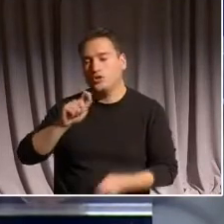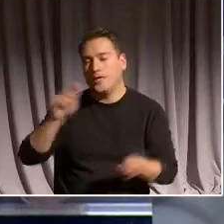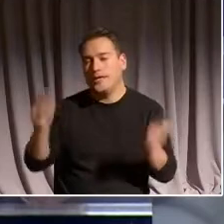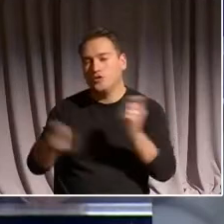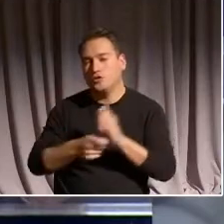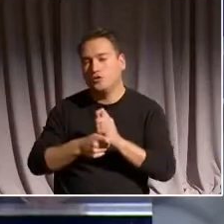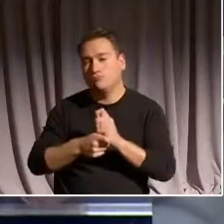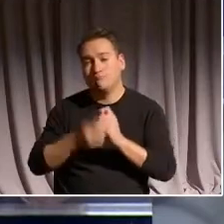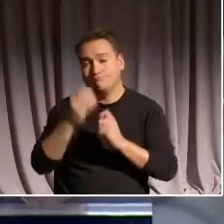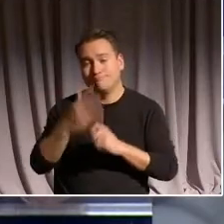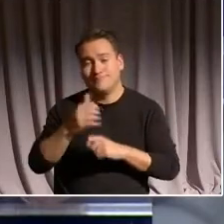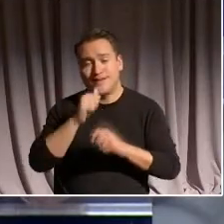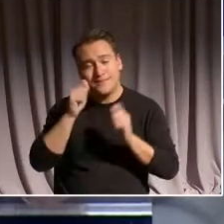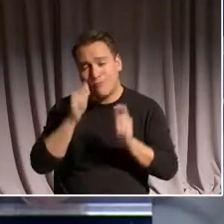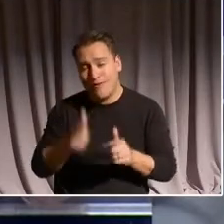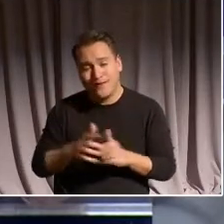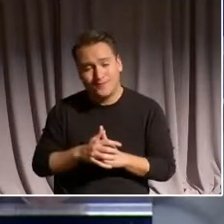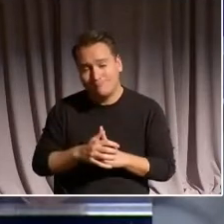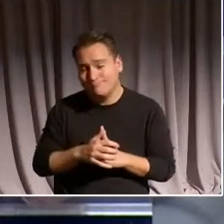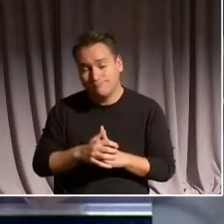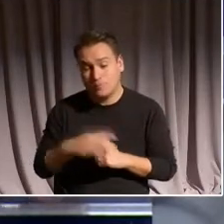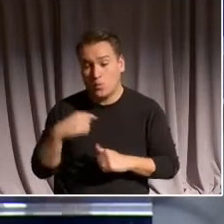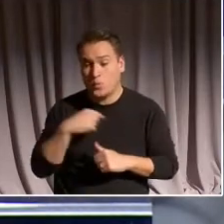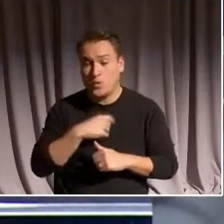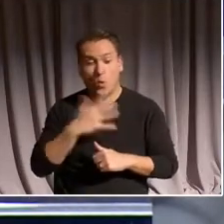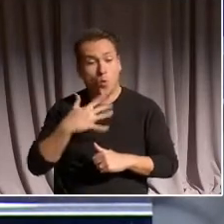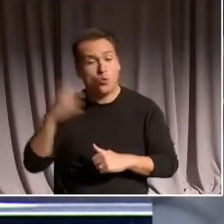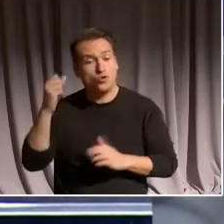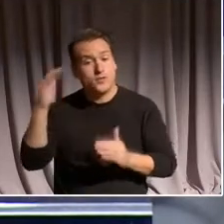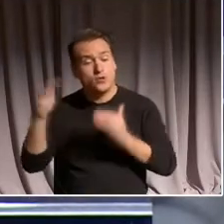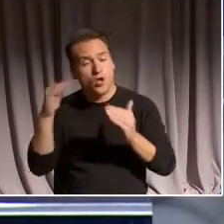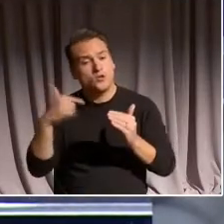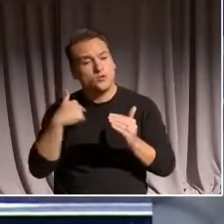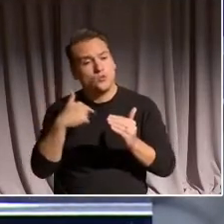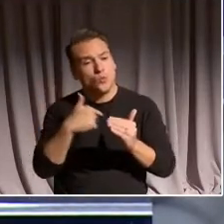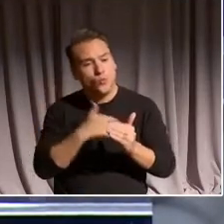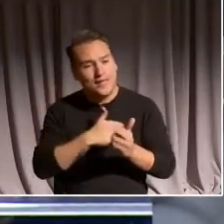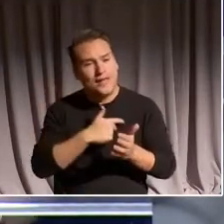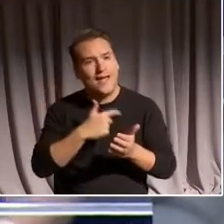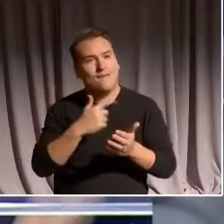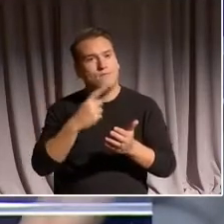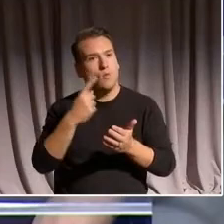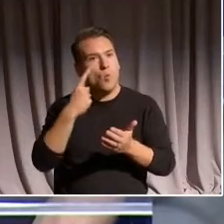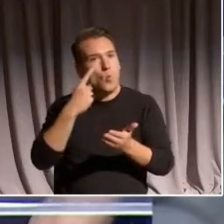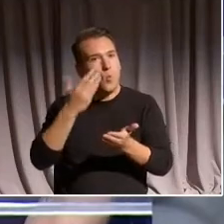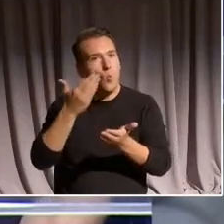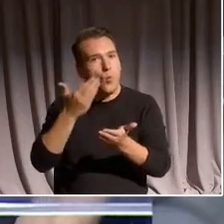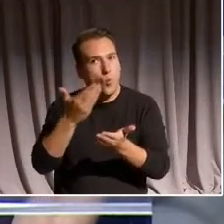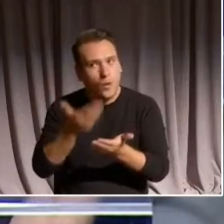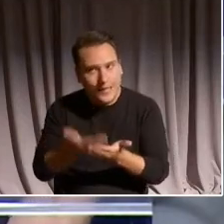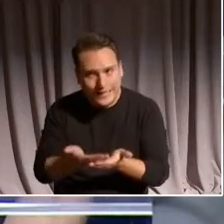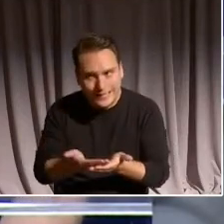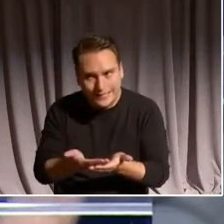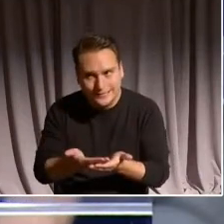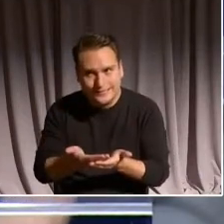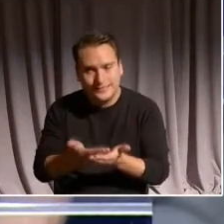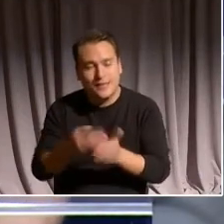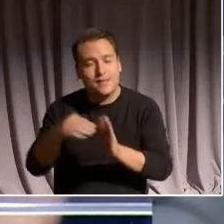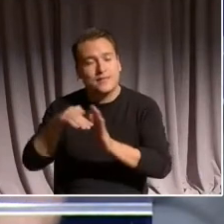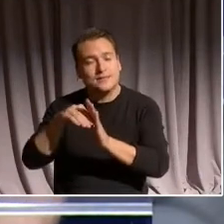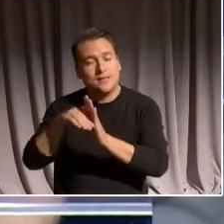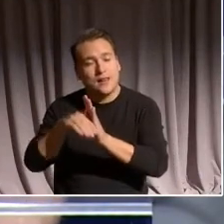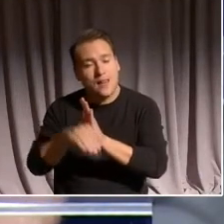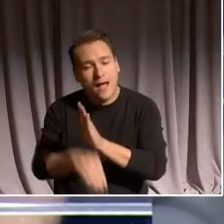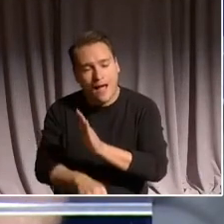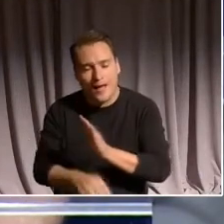a surprise, because as older adults, we have actually witnessed the decline and demise of